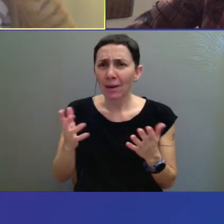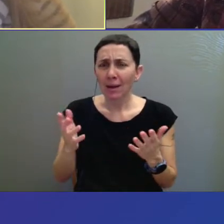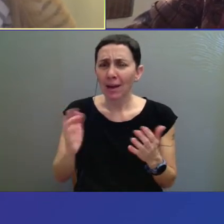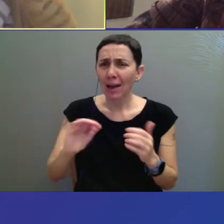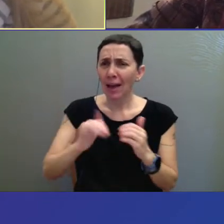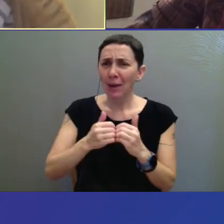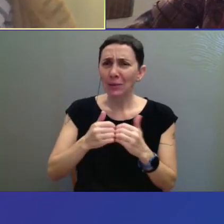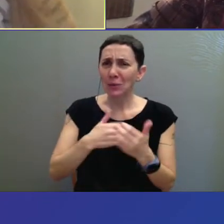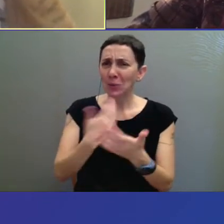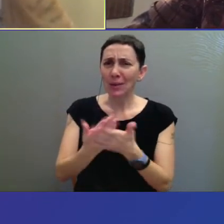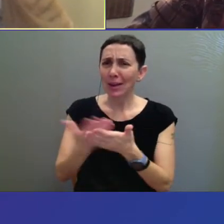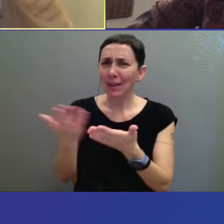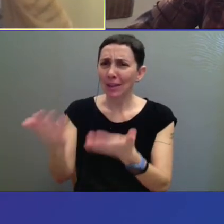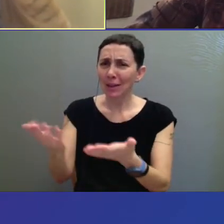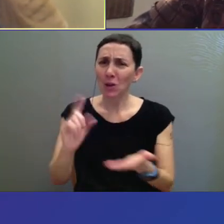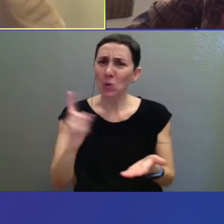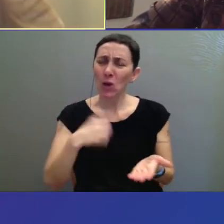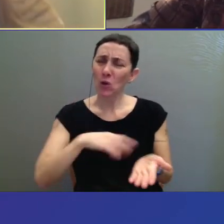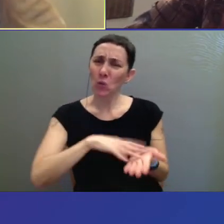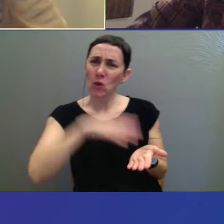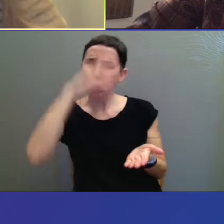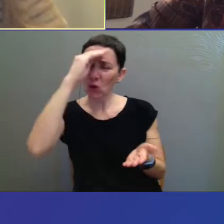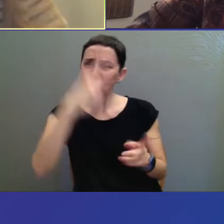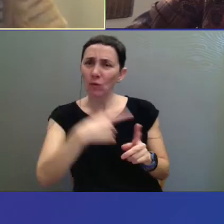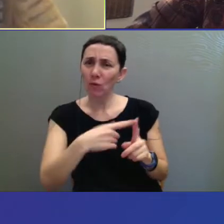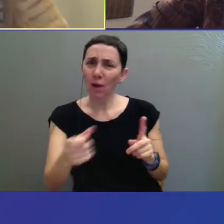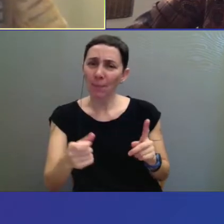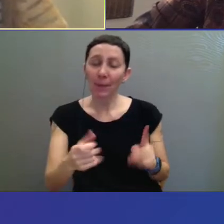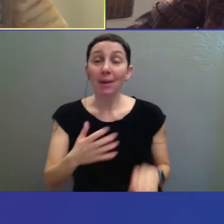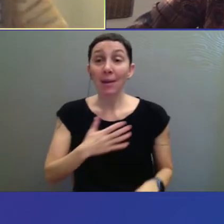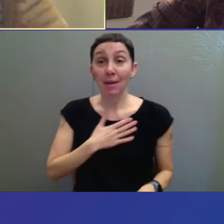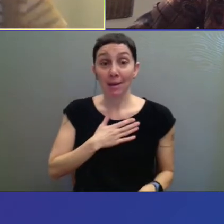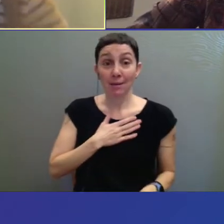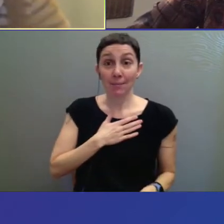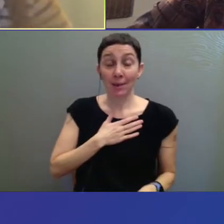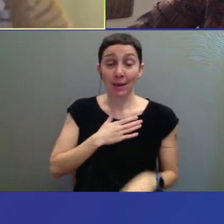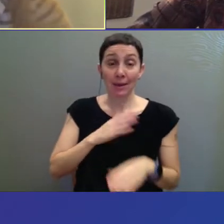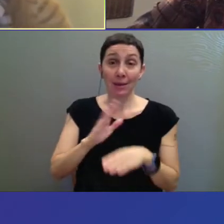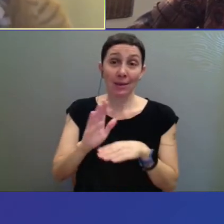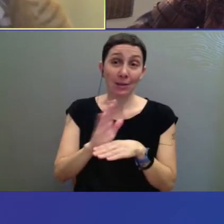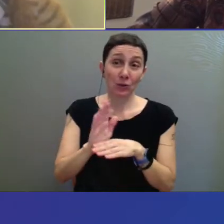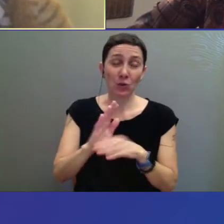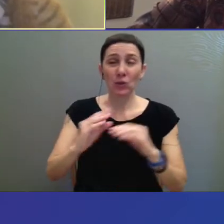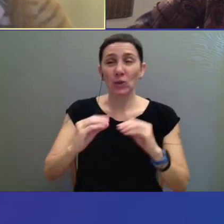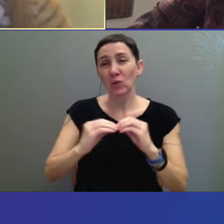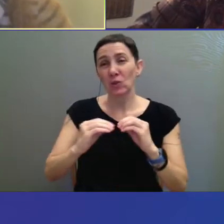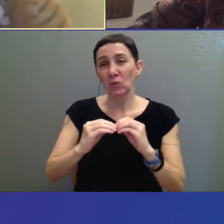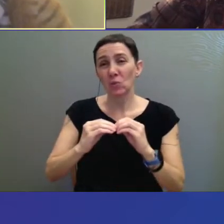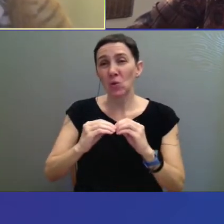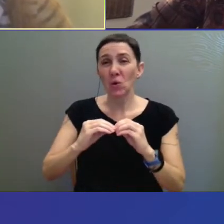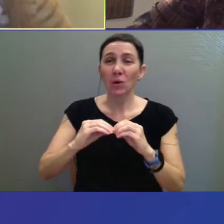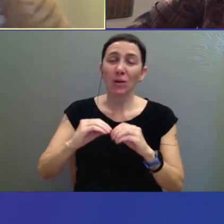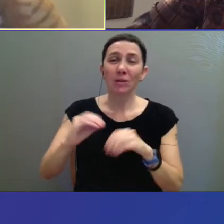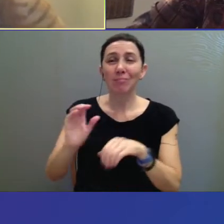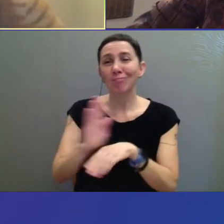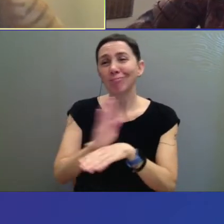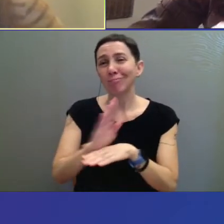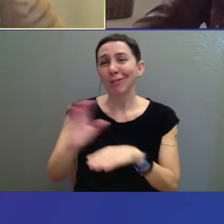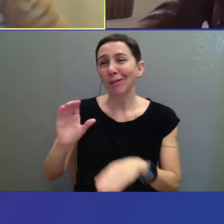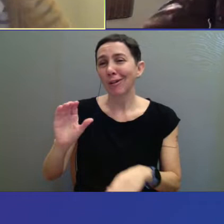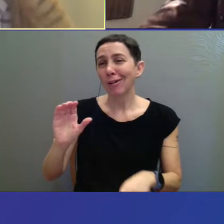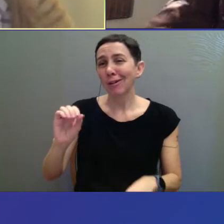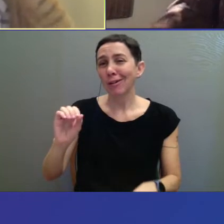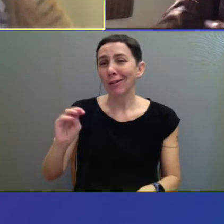our information? And particularly in my industry, because it's more commercial, I don't know if particularly,